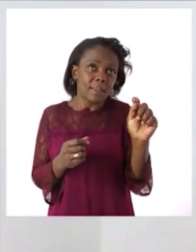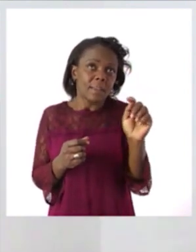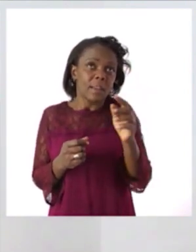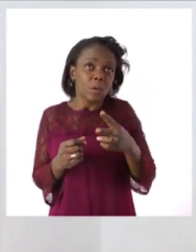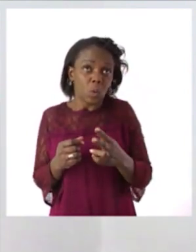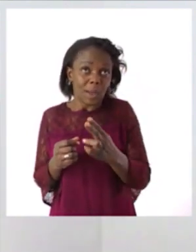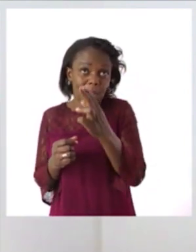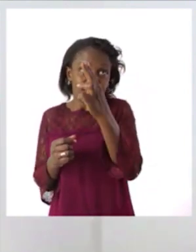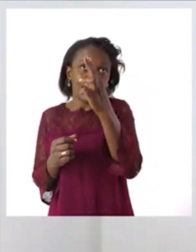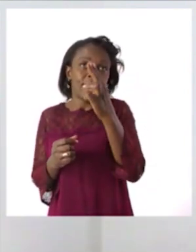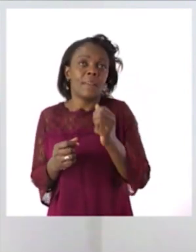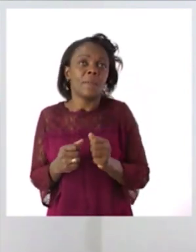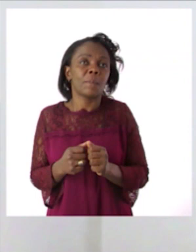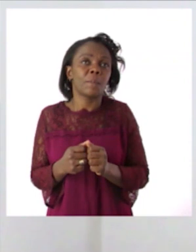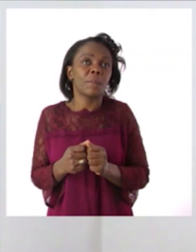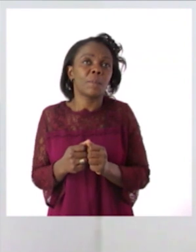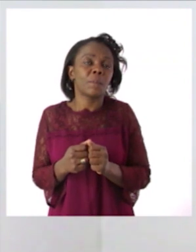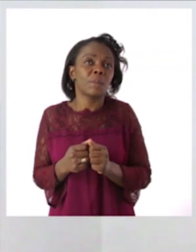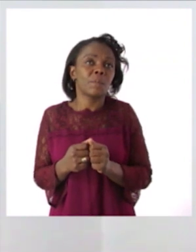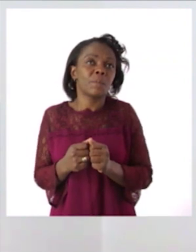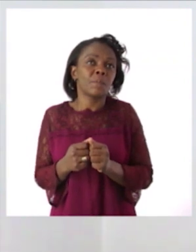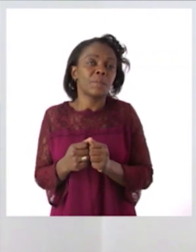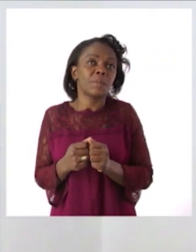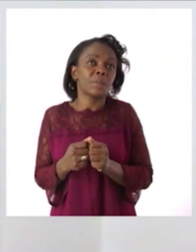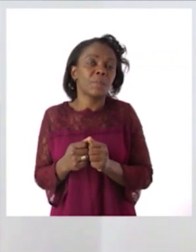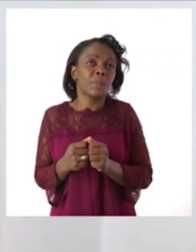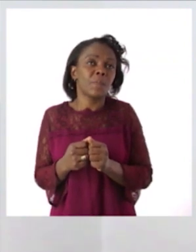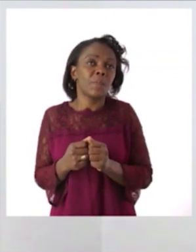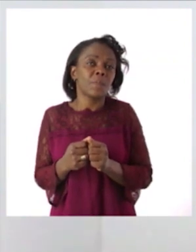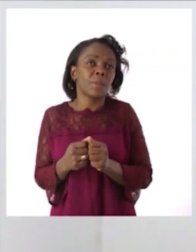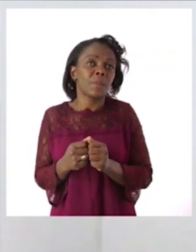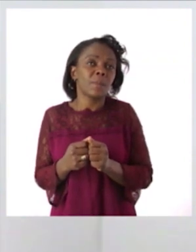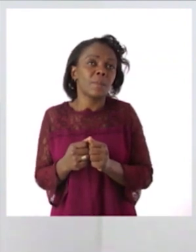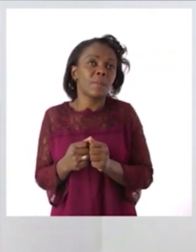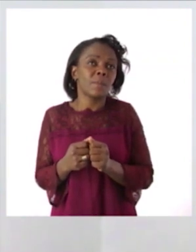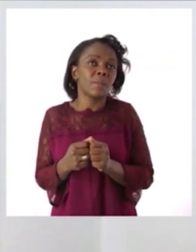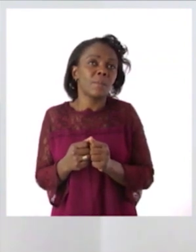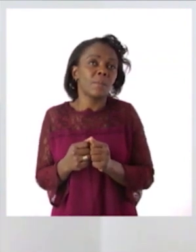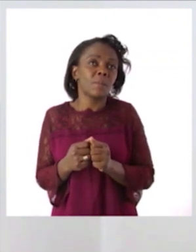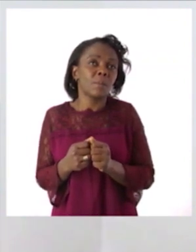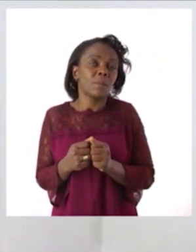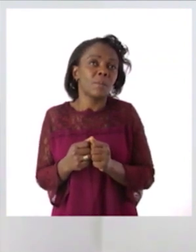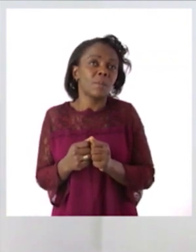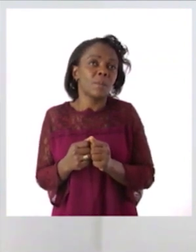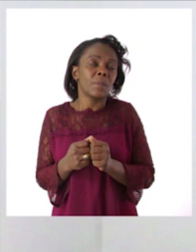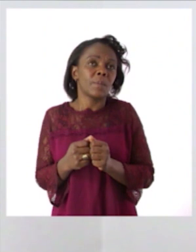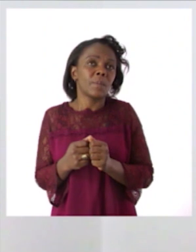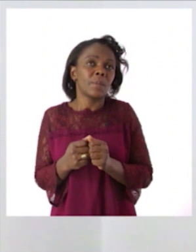divide them. And then the T is also having a